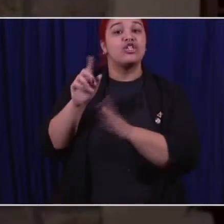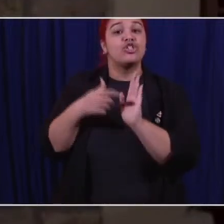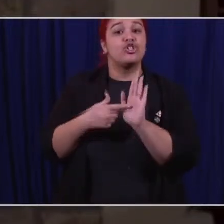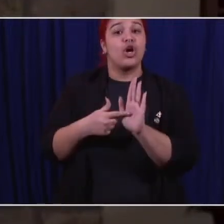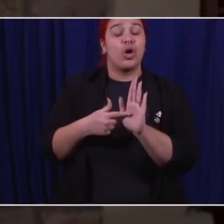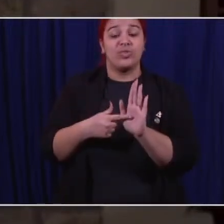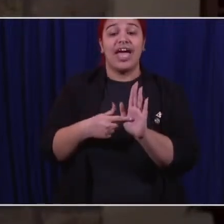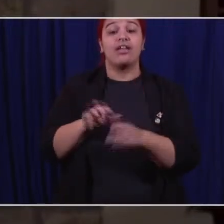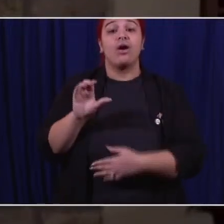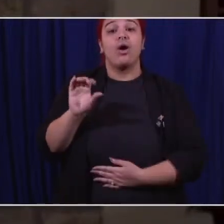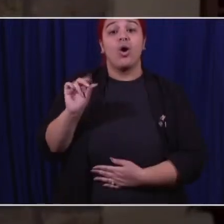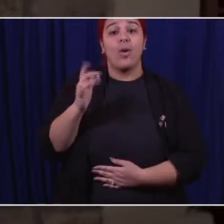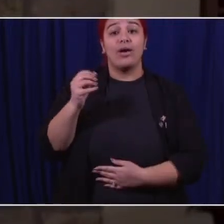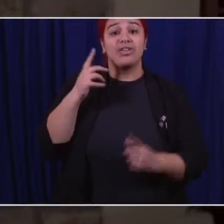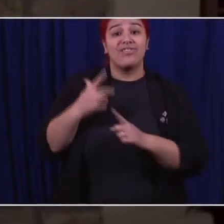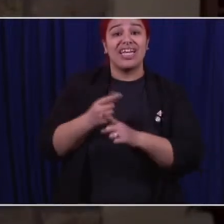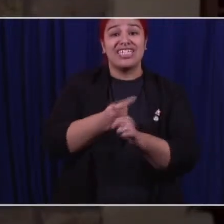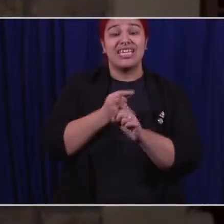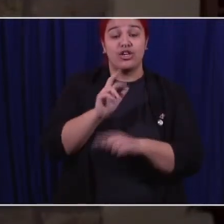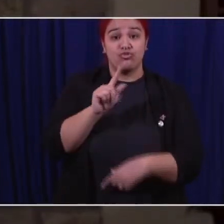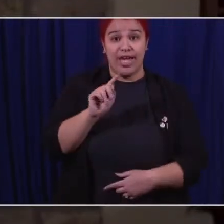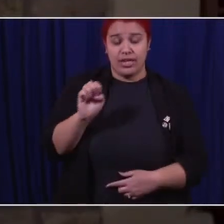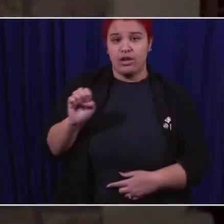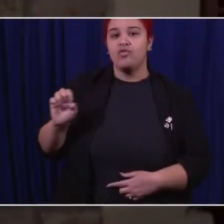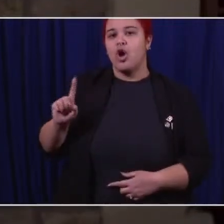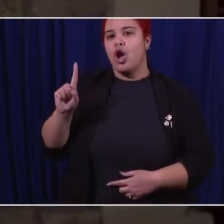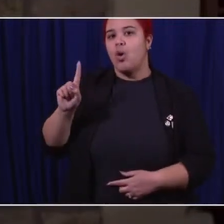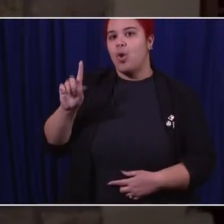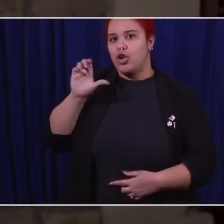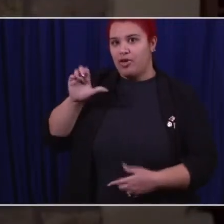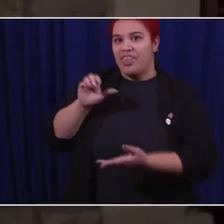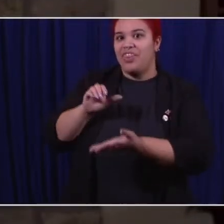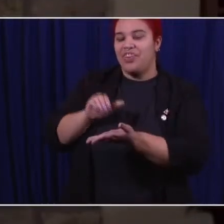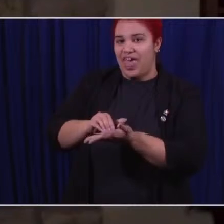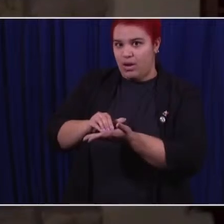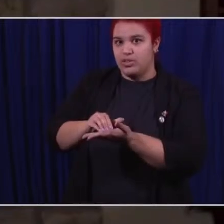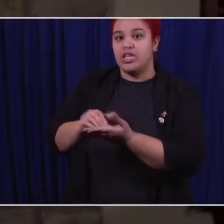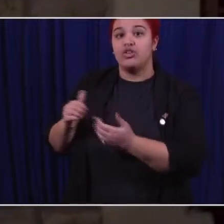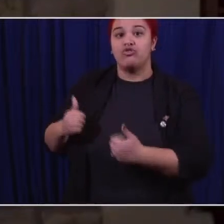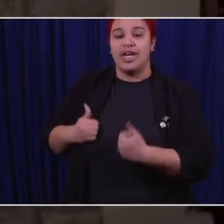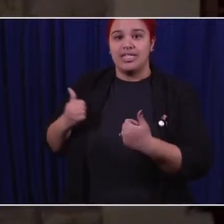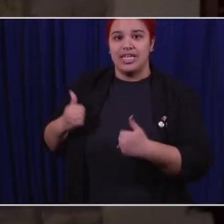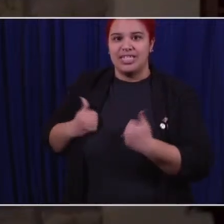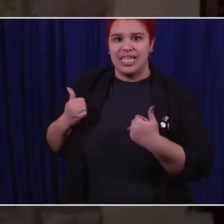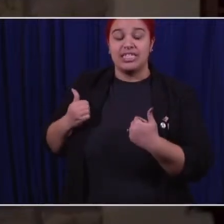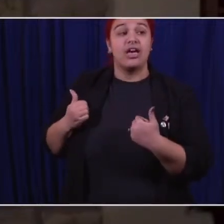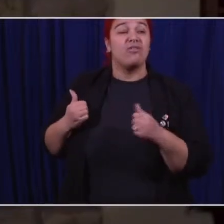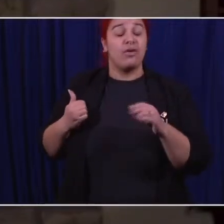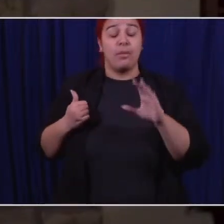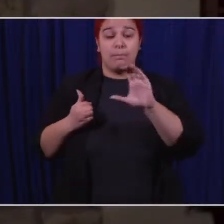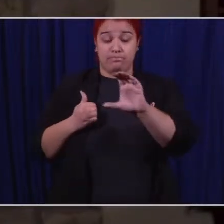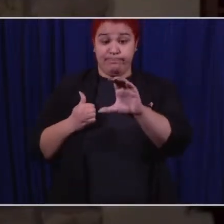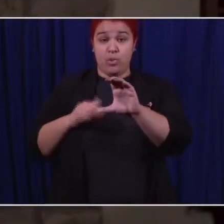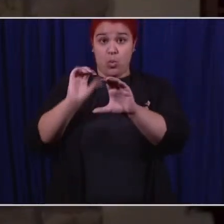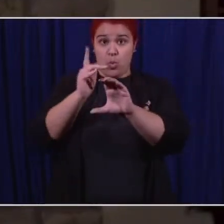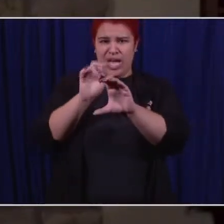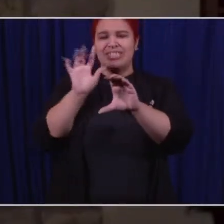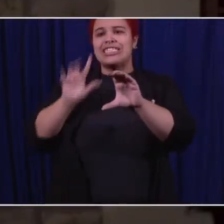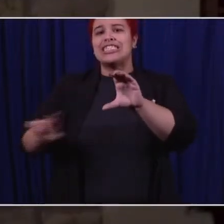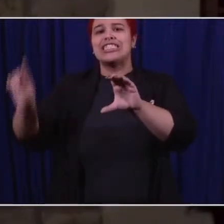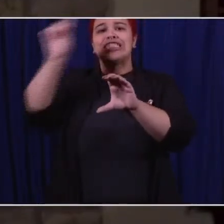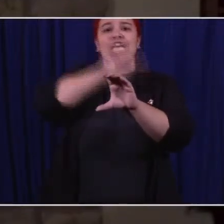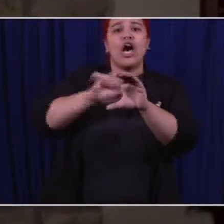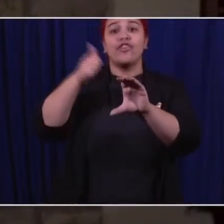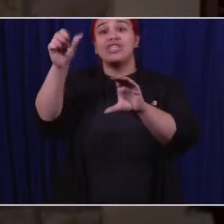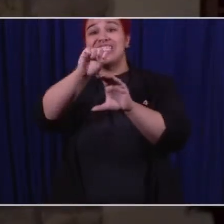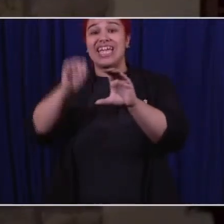rate per 100,000 residents is the lowest compared to all 5 surrounding states. What do you think that is,